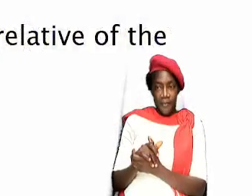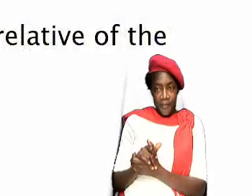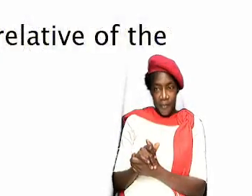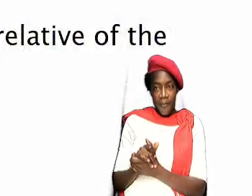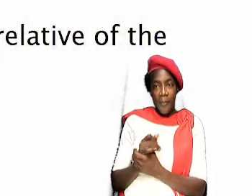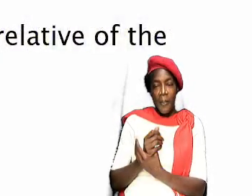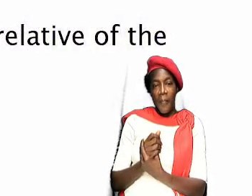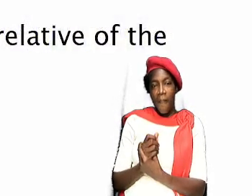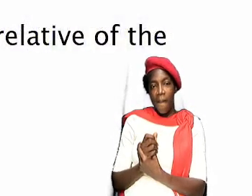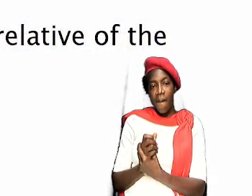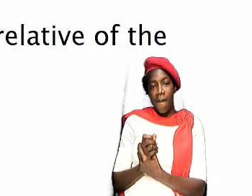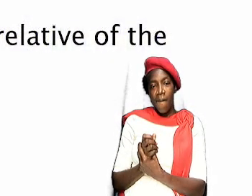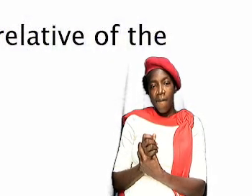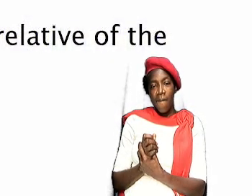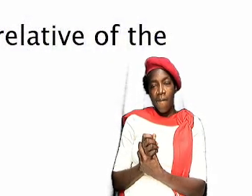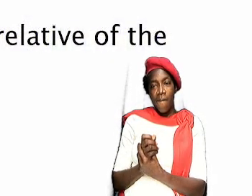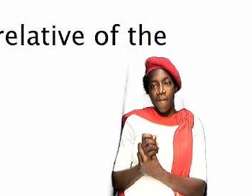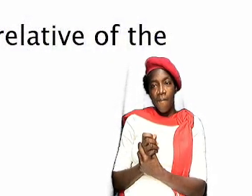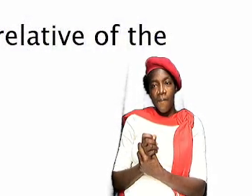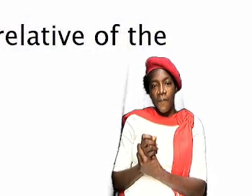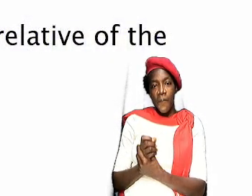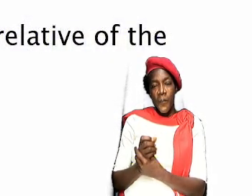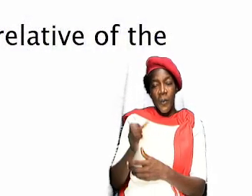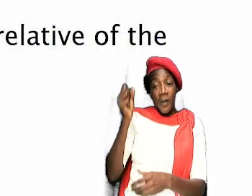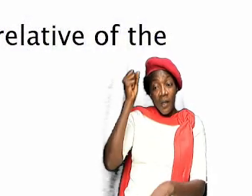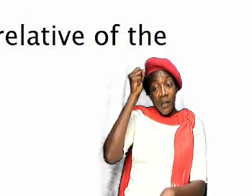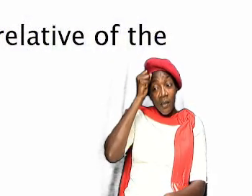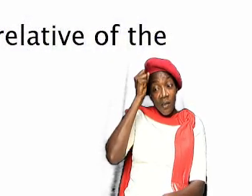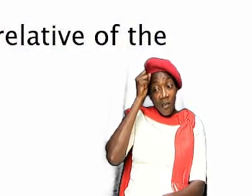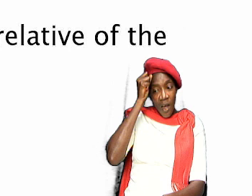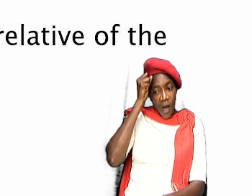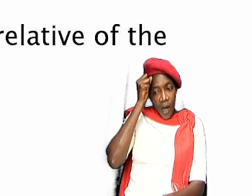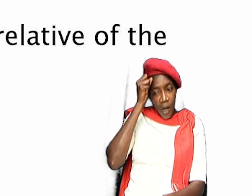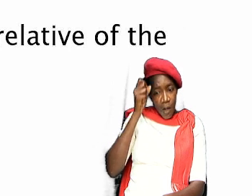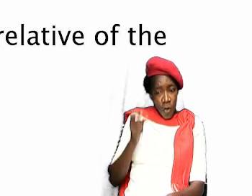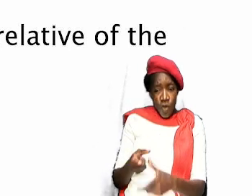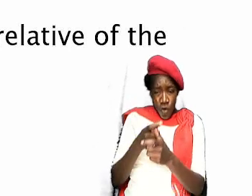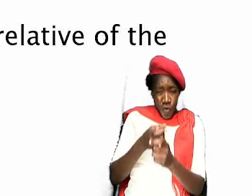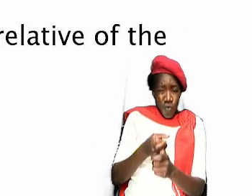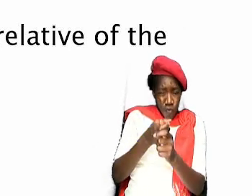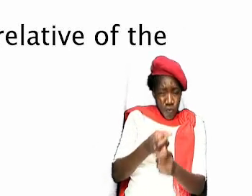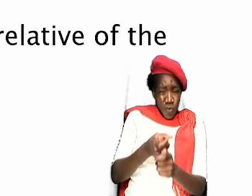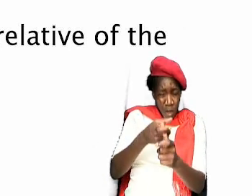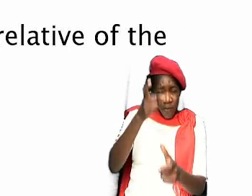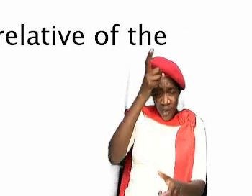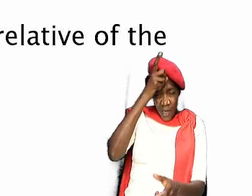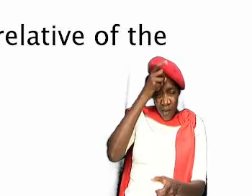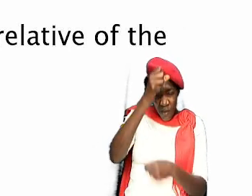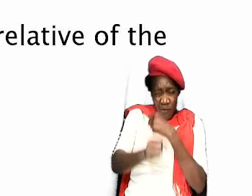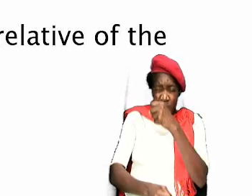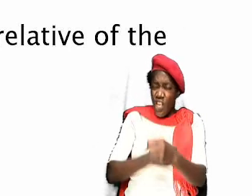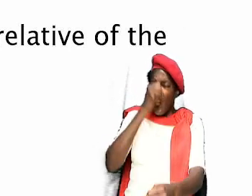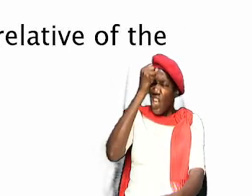kind-hearted, right? So, Saul chased David for years and made his life miserable.